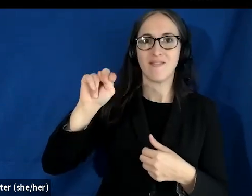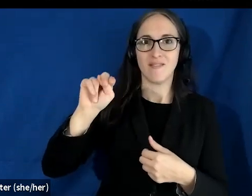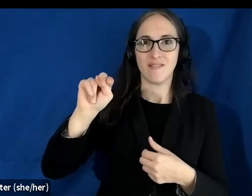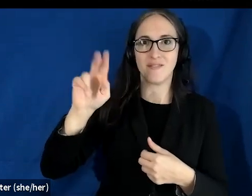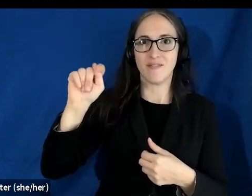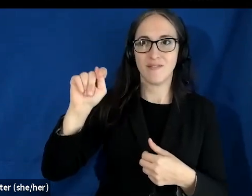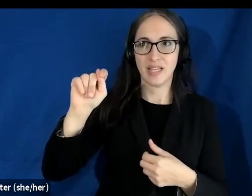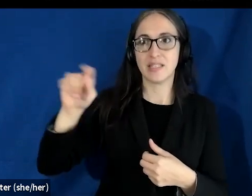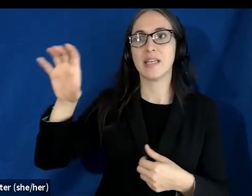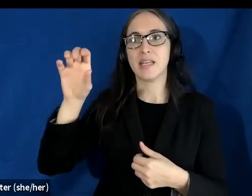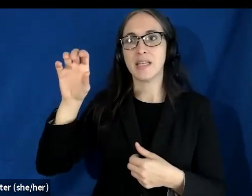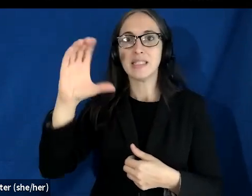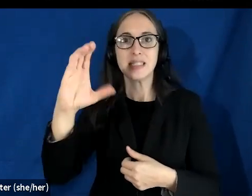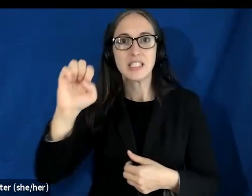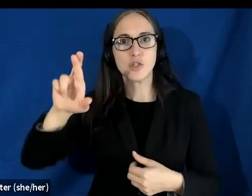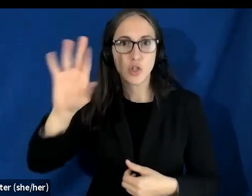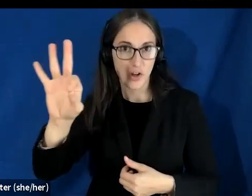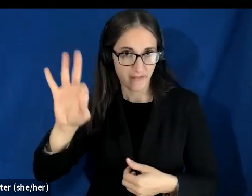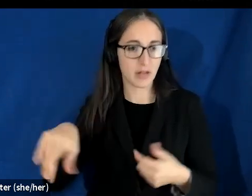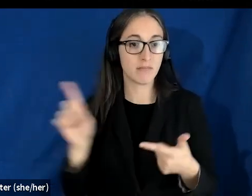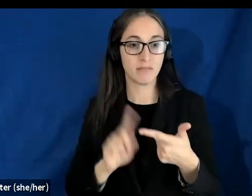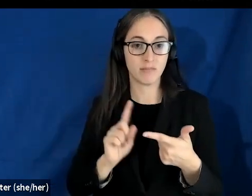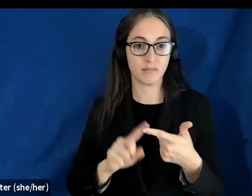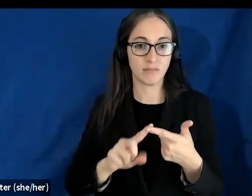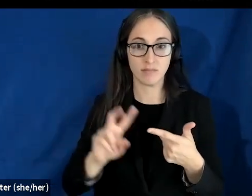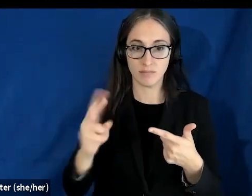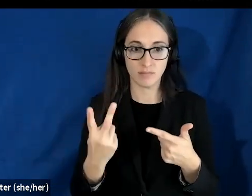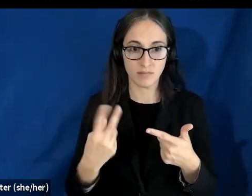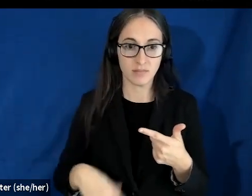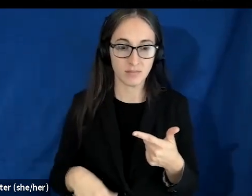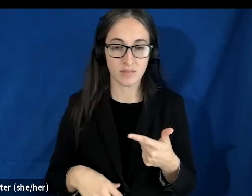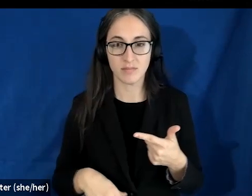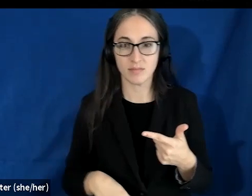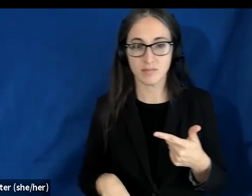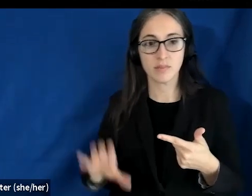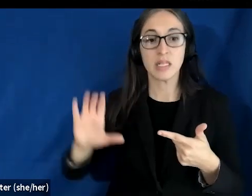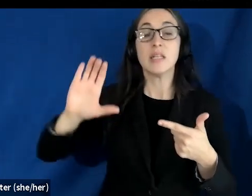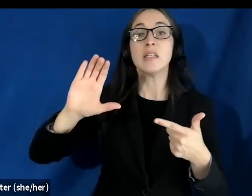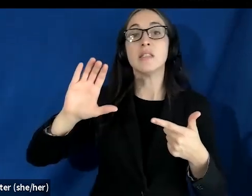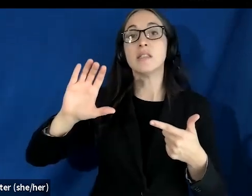Vintcerf, Vincerf. And the next one is Chieko Asakawa, and that is